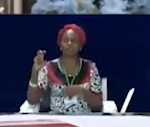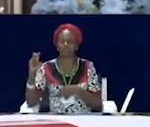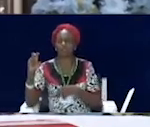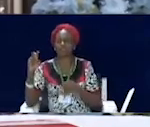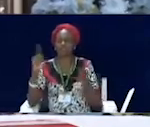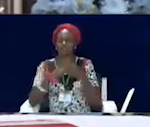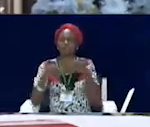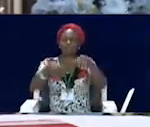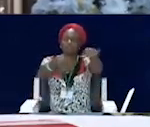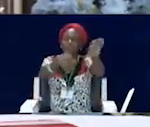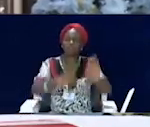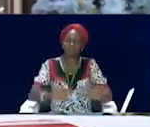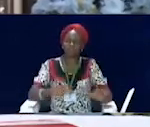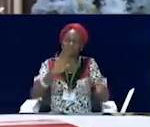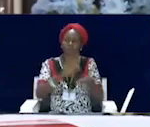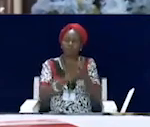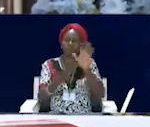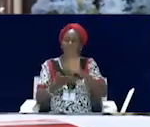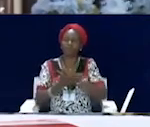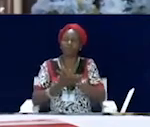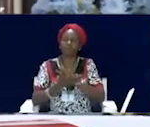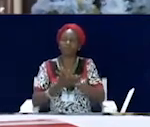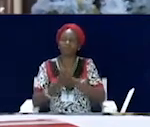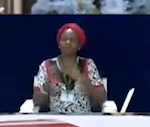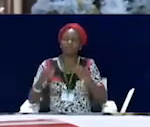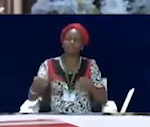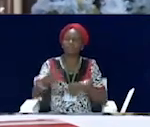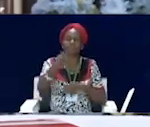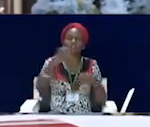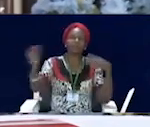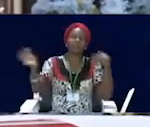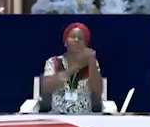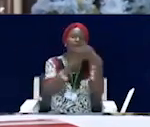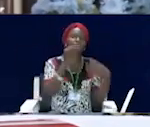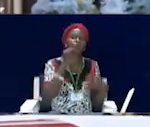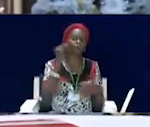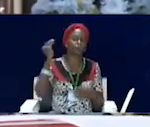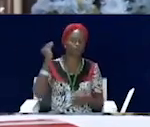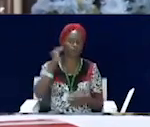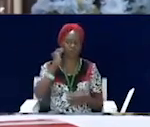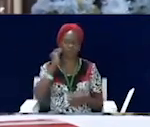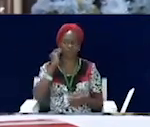to the grave became a journey back home.